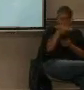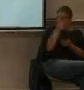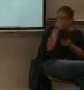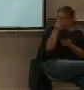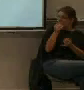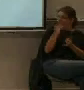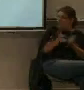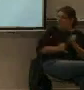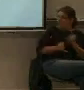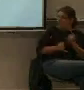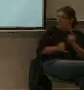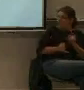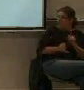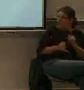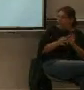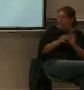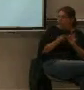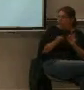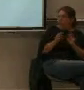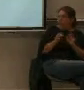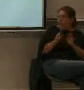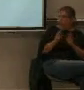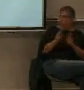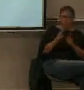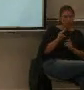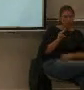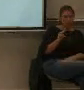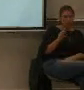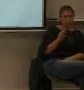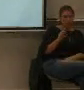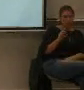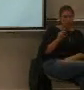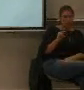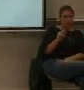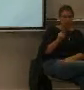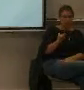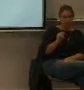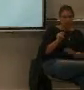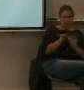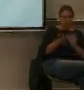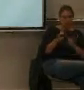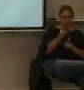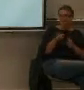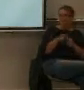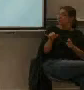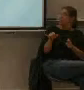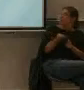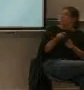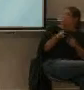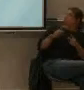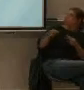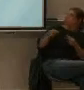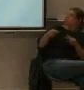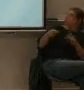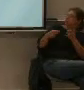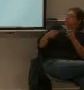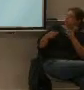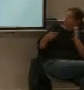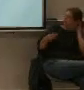And finally, the formulation of the Monod equation is exactly the same, and you know what, these are switched